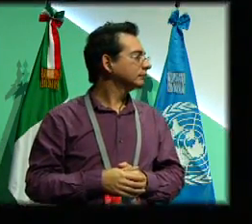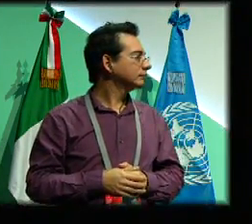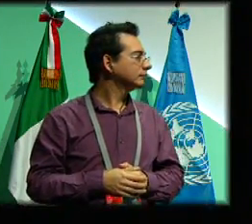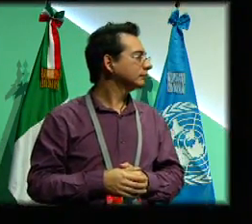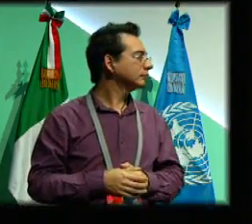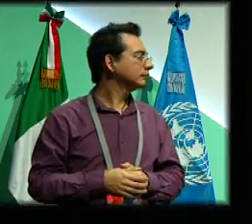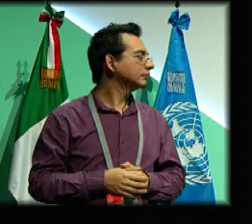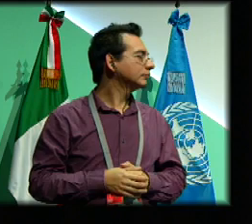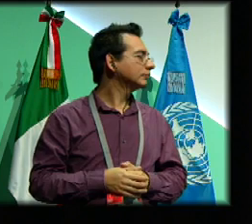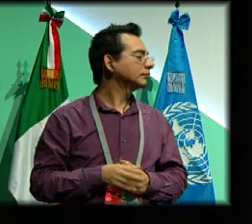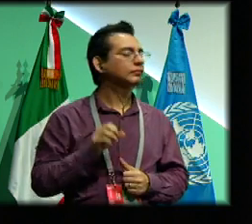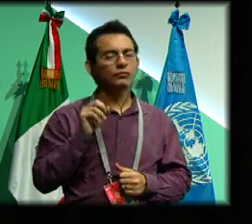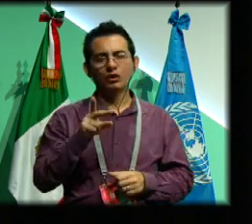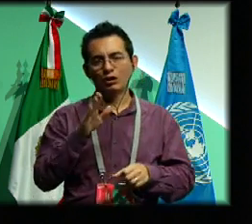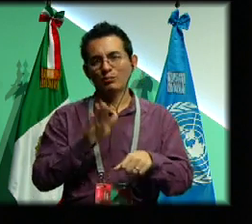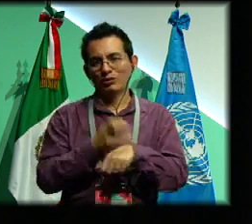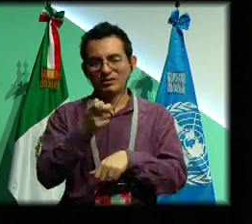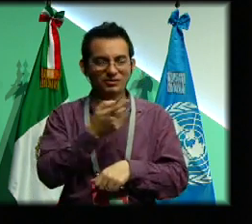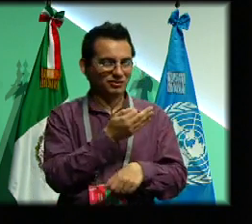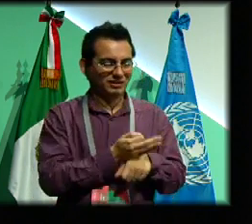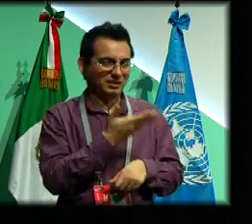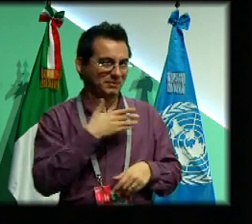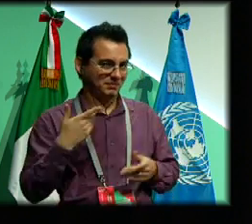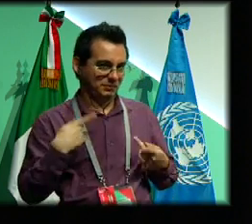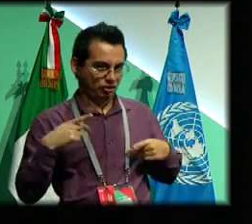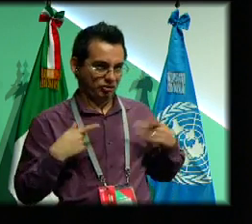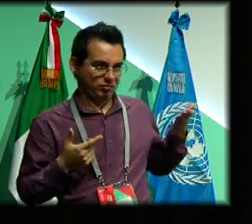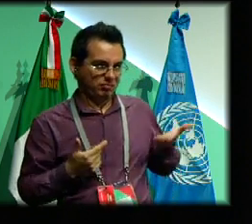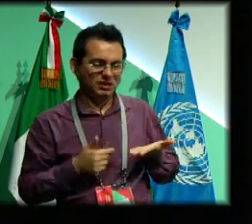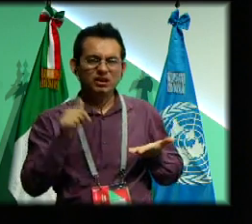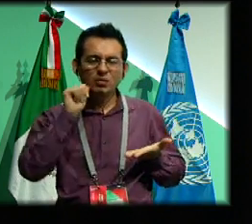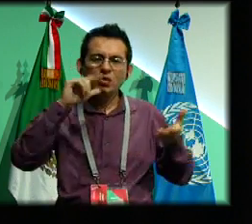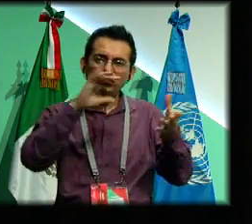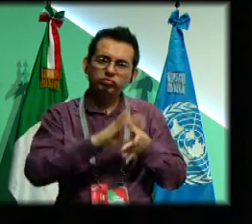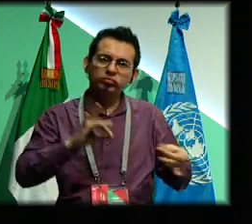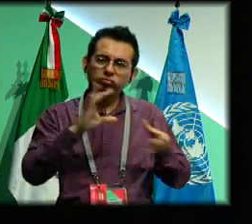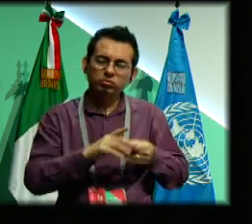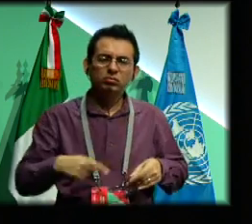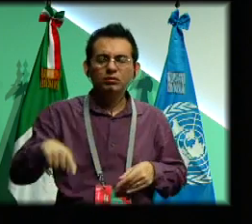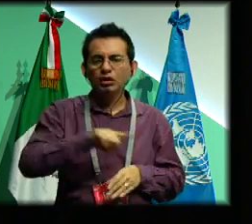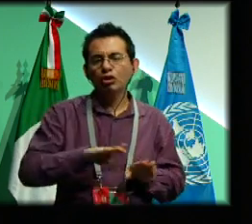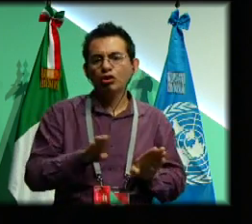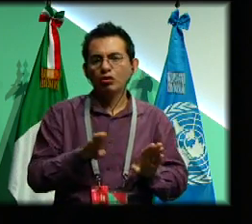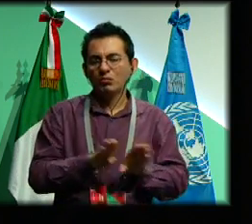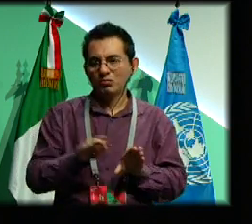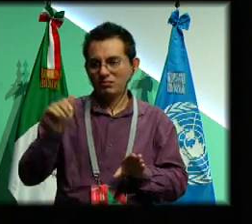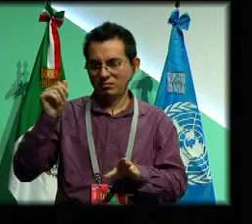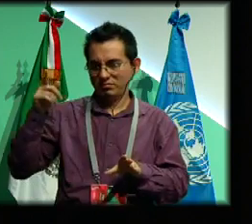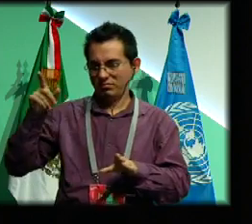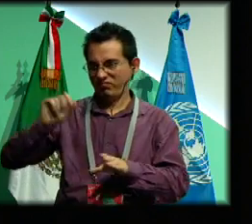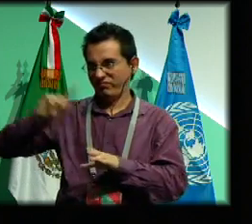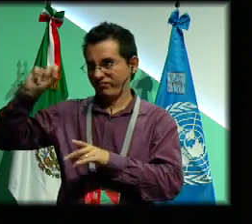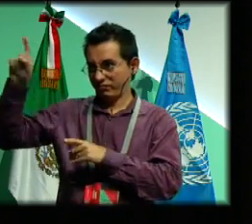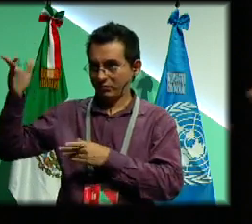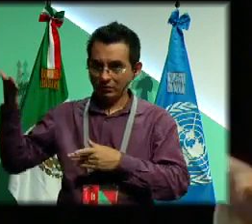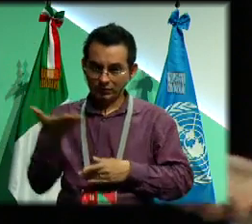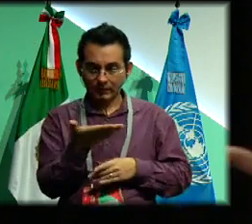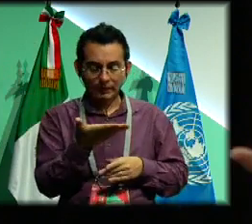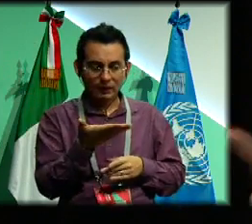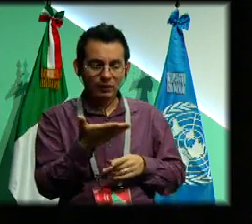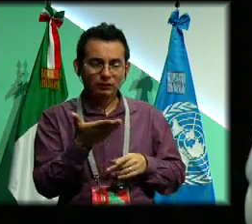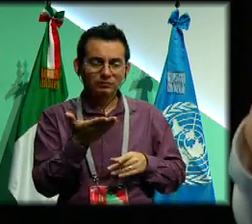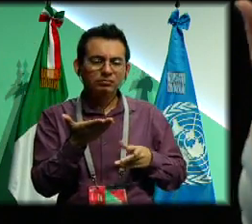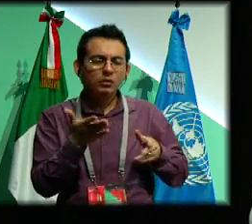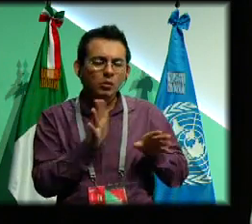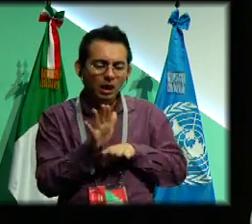Alors, c'est count the national interest, the views of business that they've been consulting with, but also